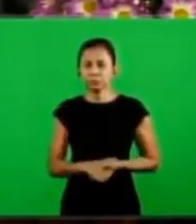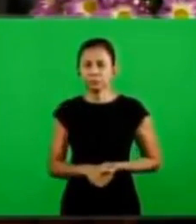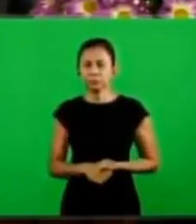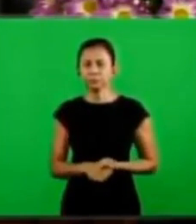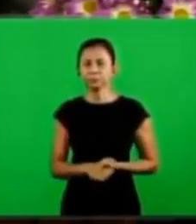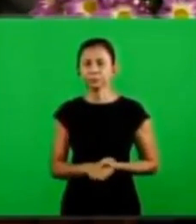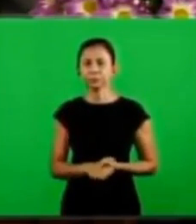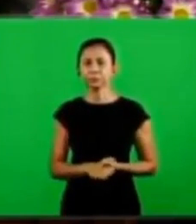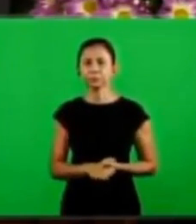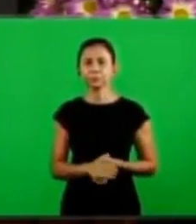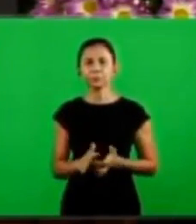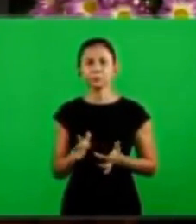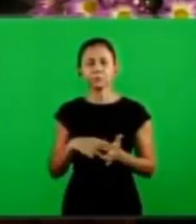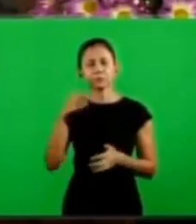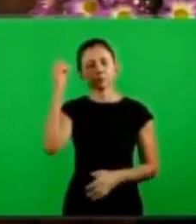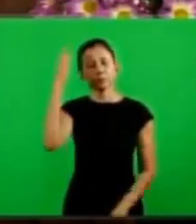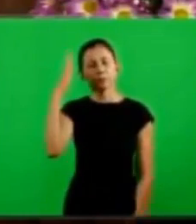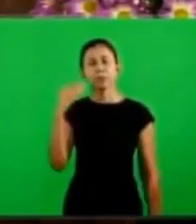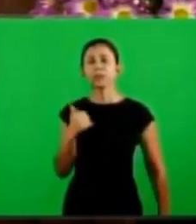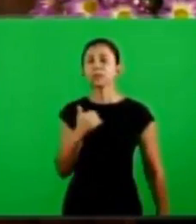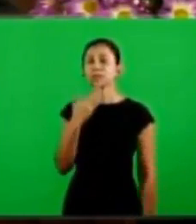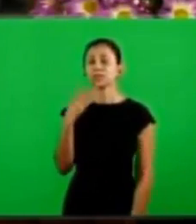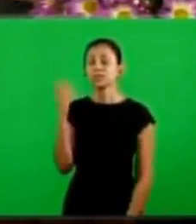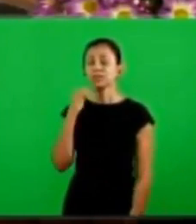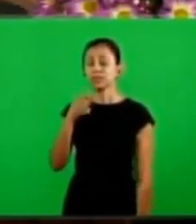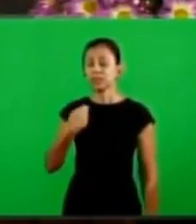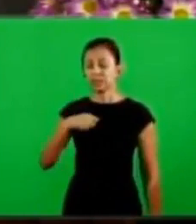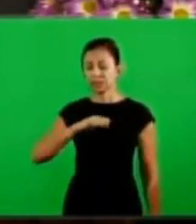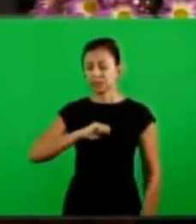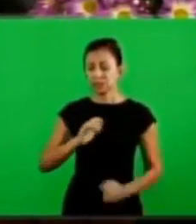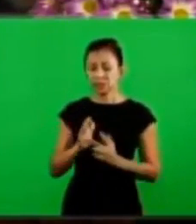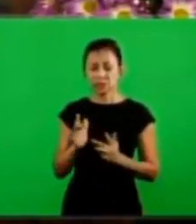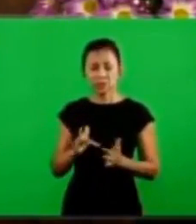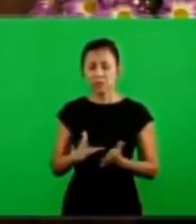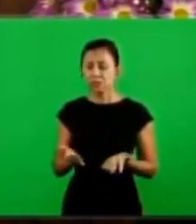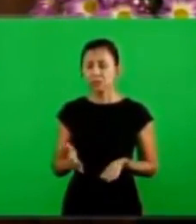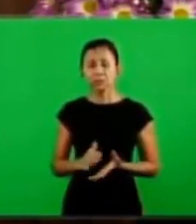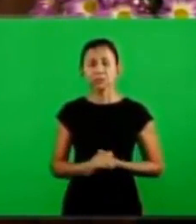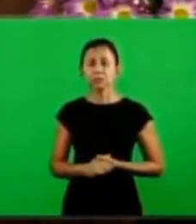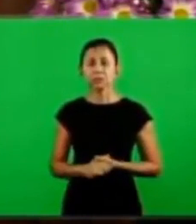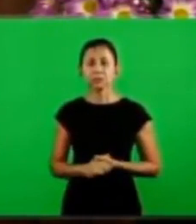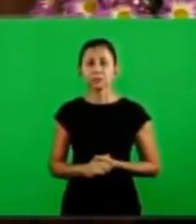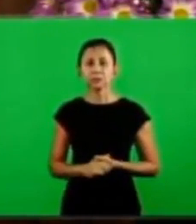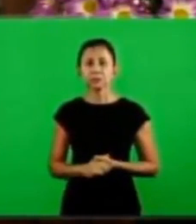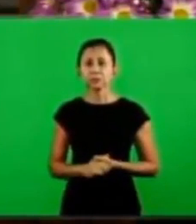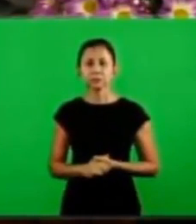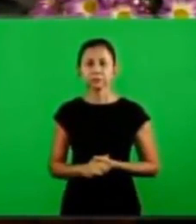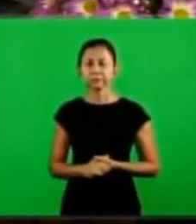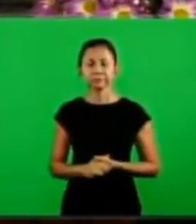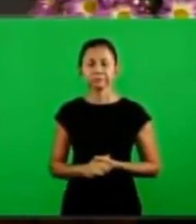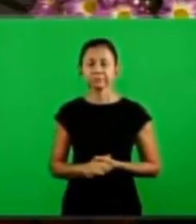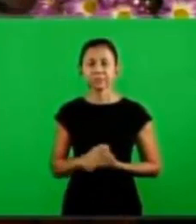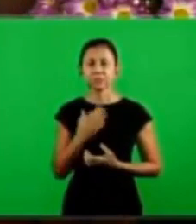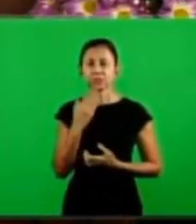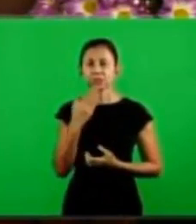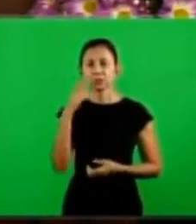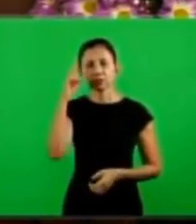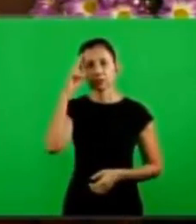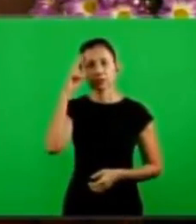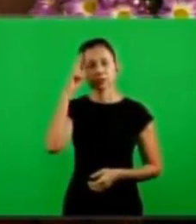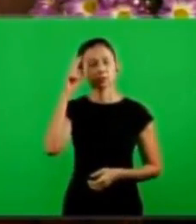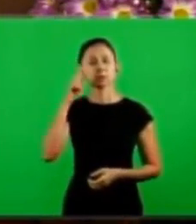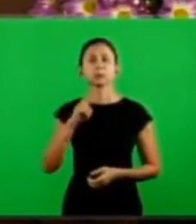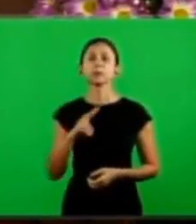But we need to focus on resurrection when he revealed himself after he rose